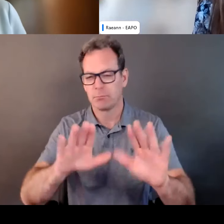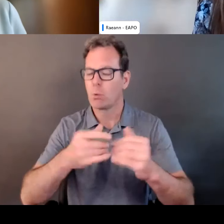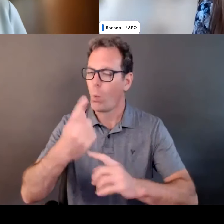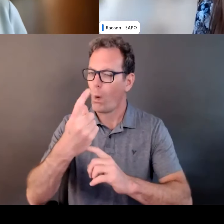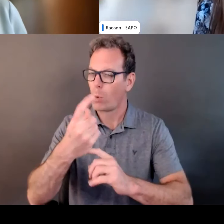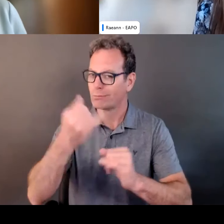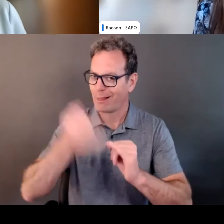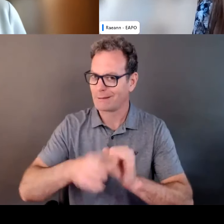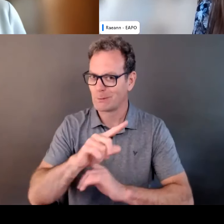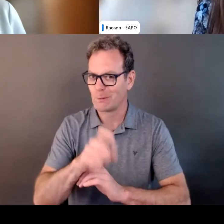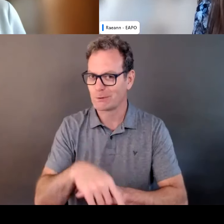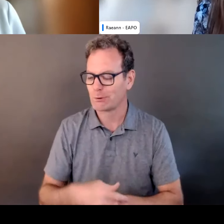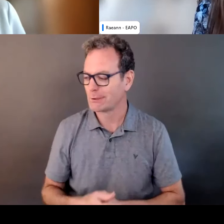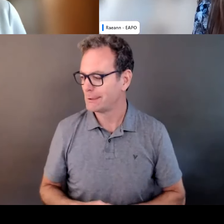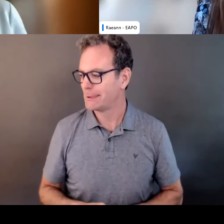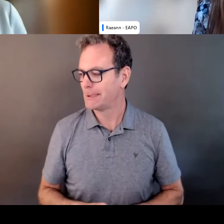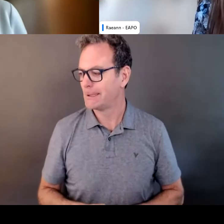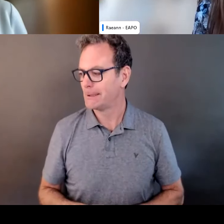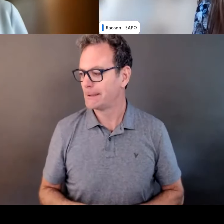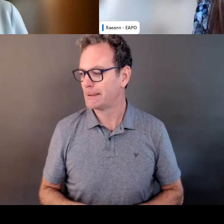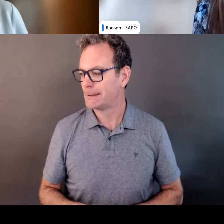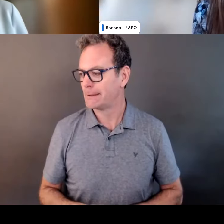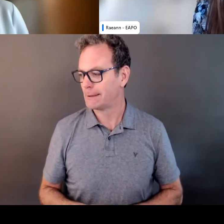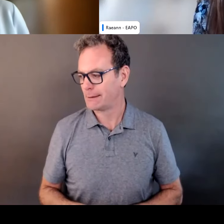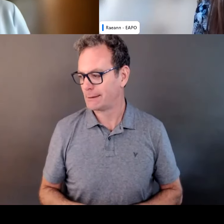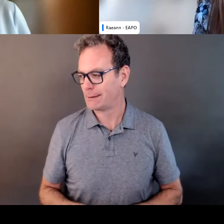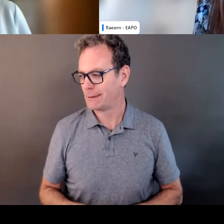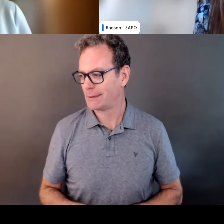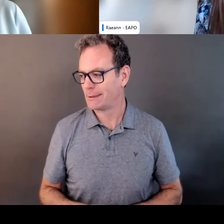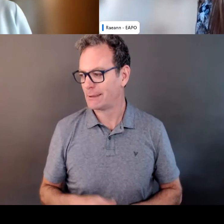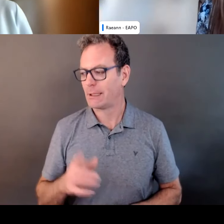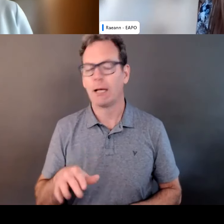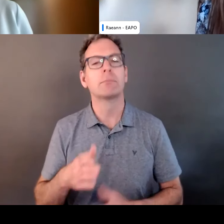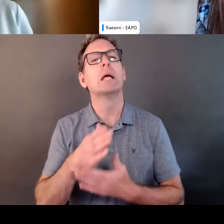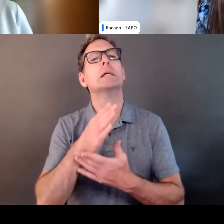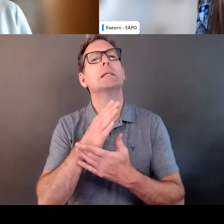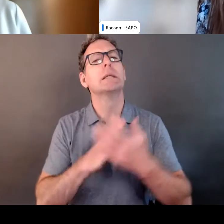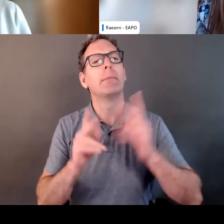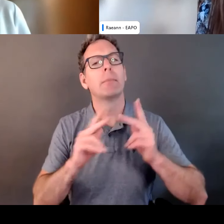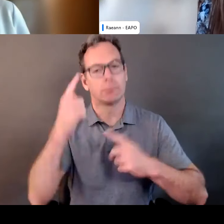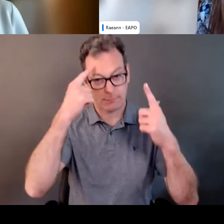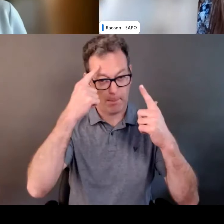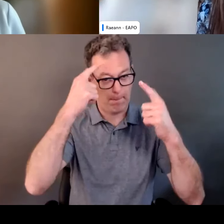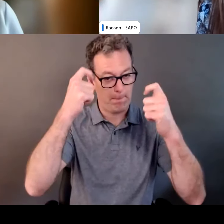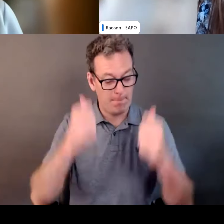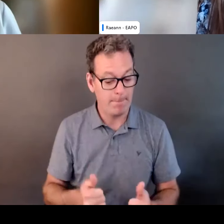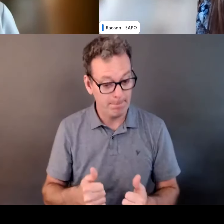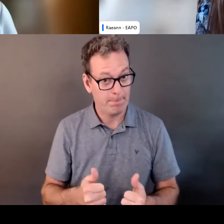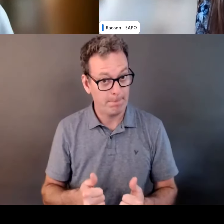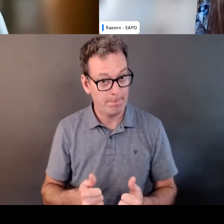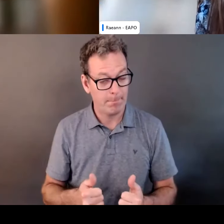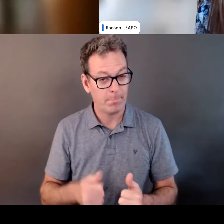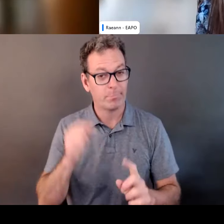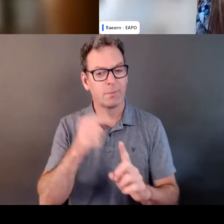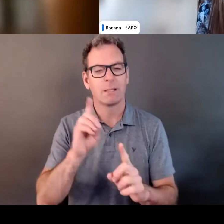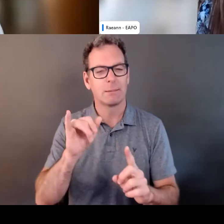up, was just a question around some people with dementia might start showing signs of suicidal ideation, or partners